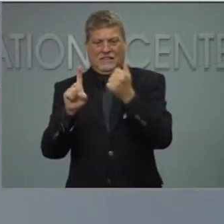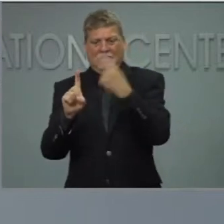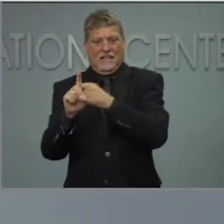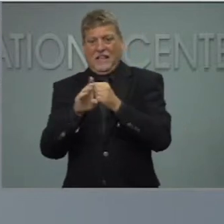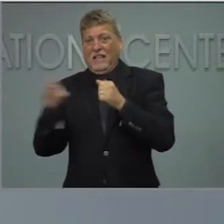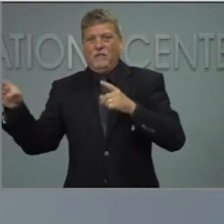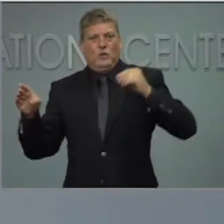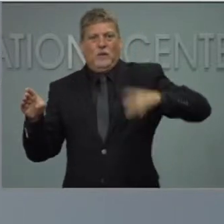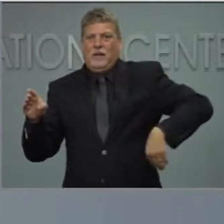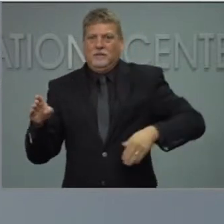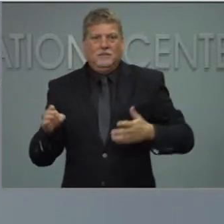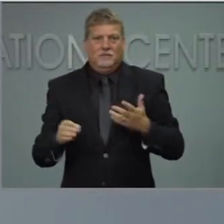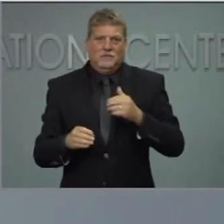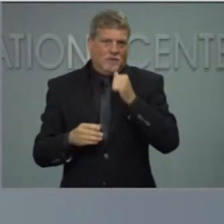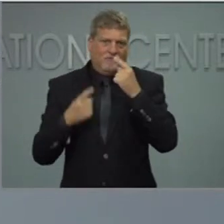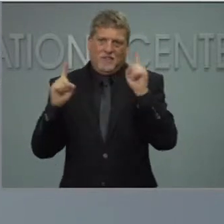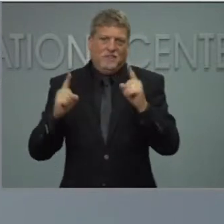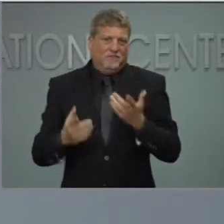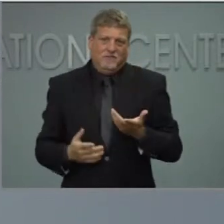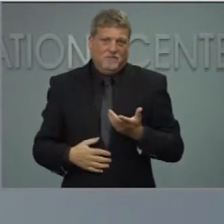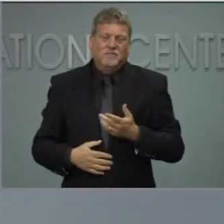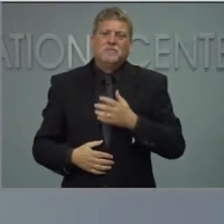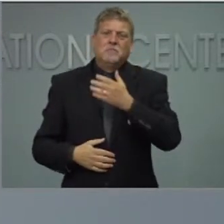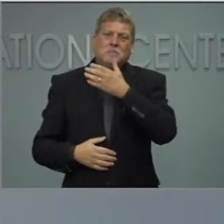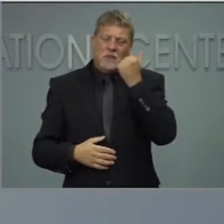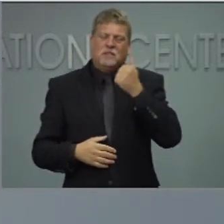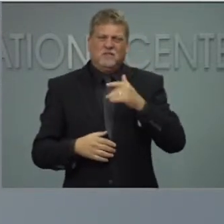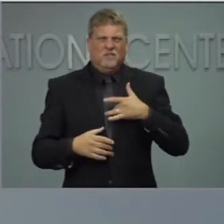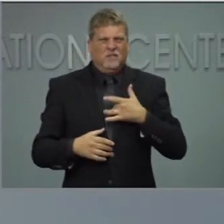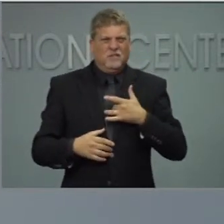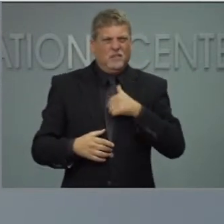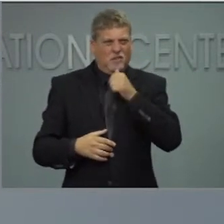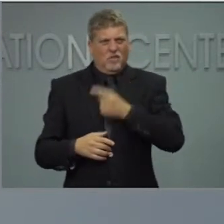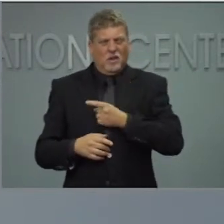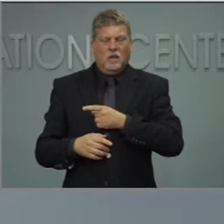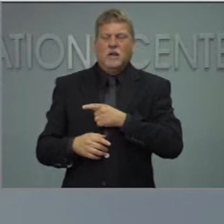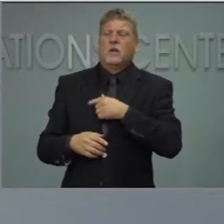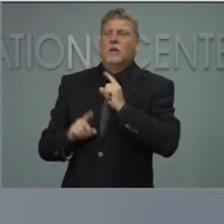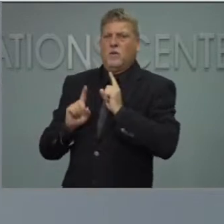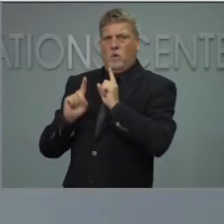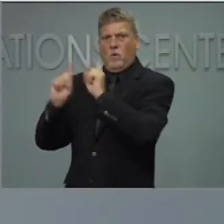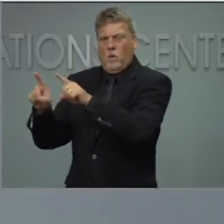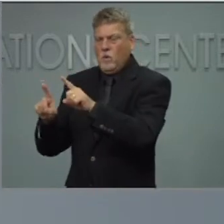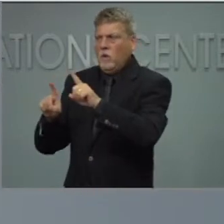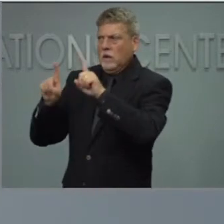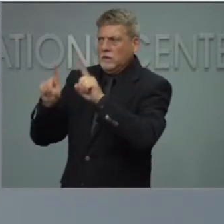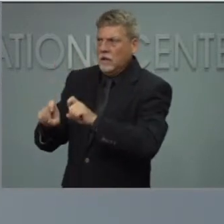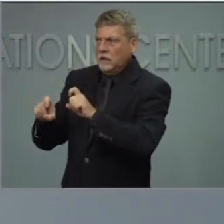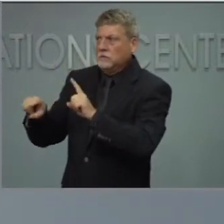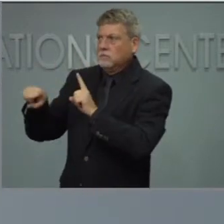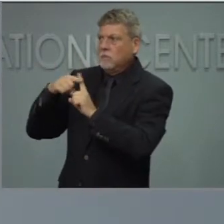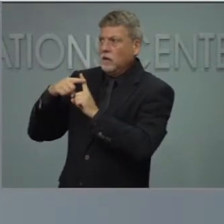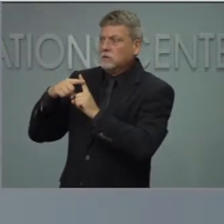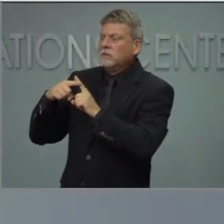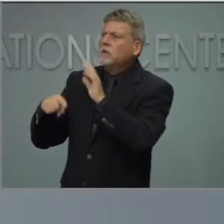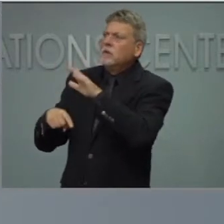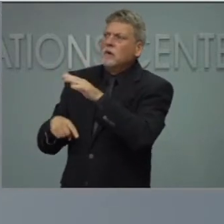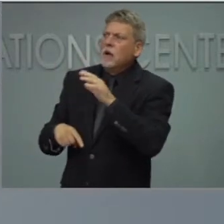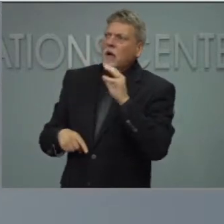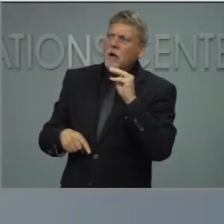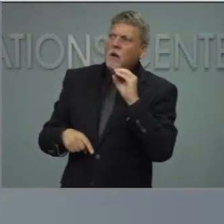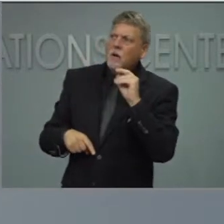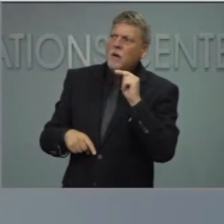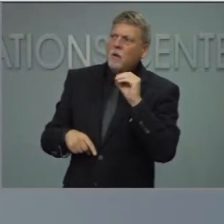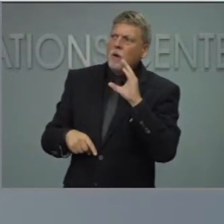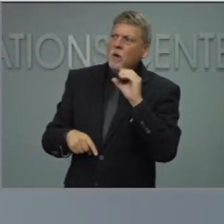your doctor and make sure that you ask about this, particularly if you are older or have underlying medical conditions.